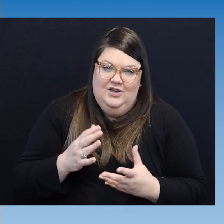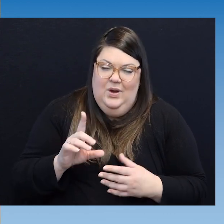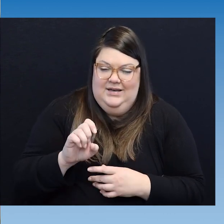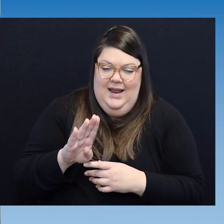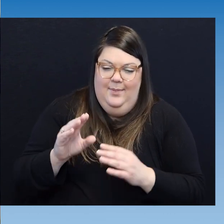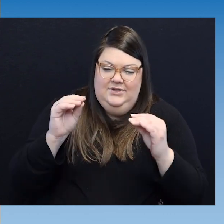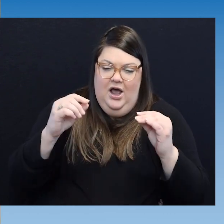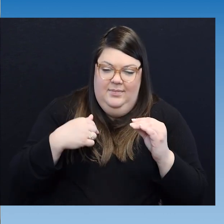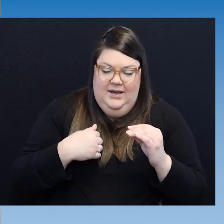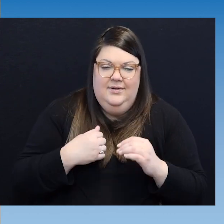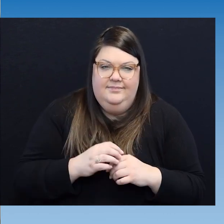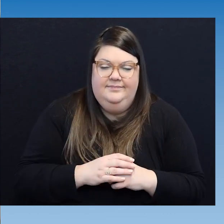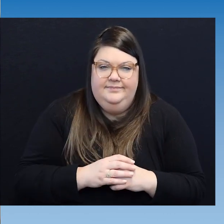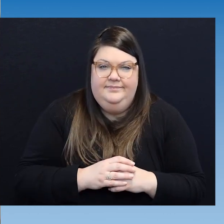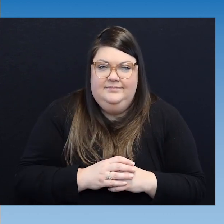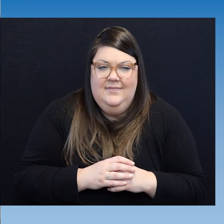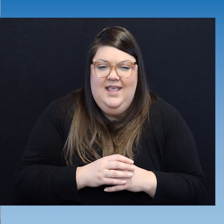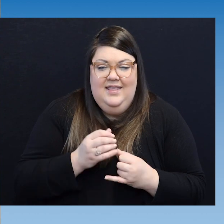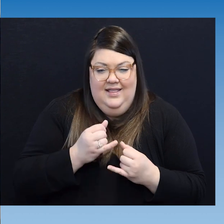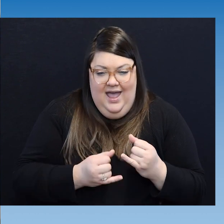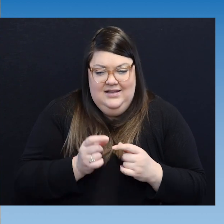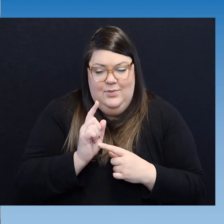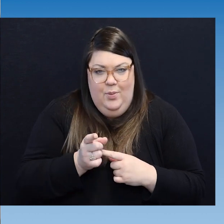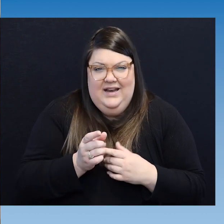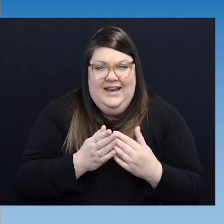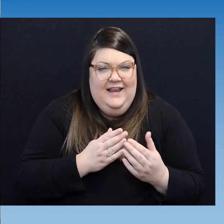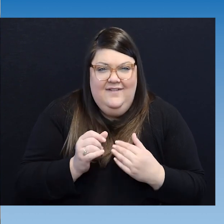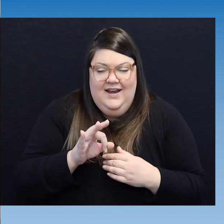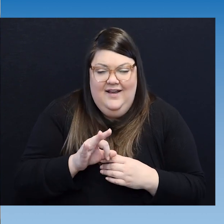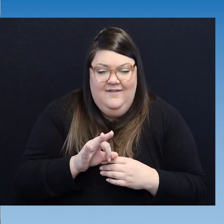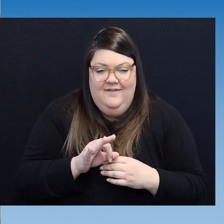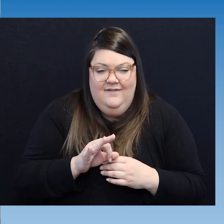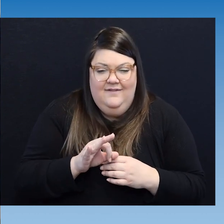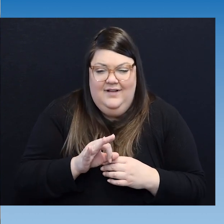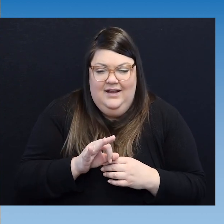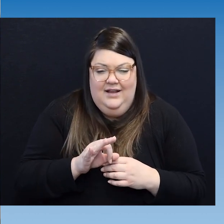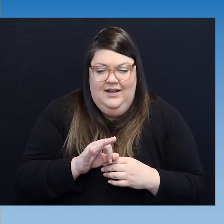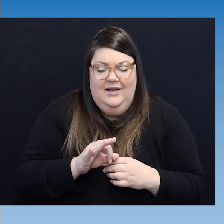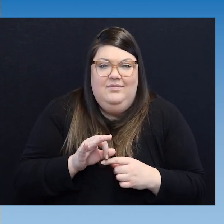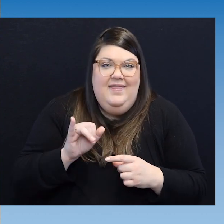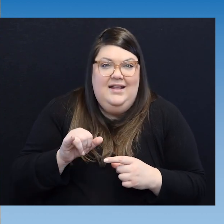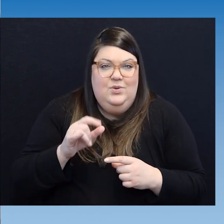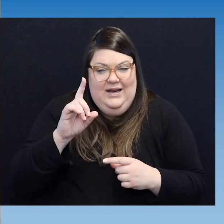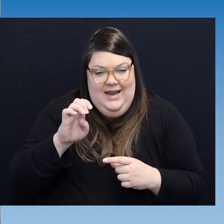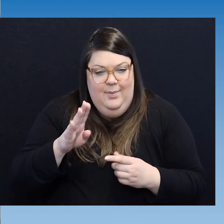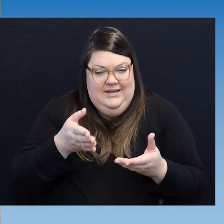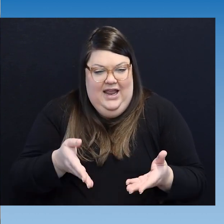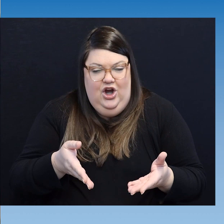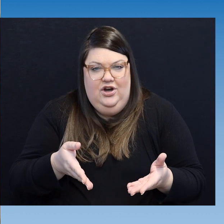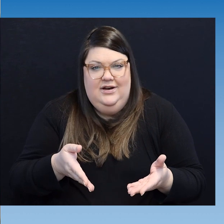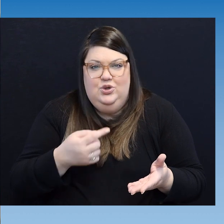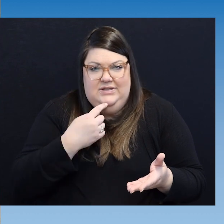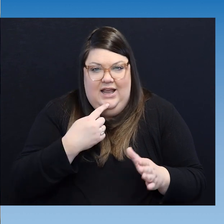Deb taught me, that, you know, at the last moment, even if, and you know, that's what she's there for.